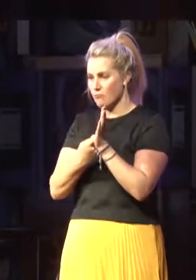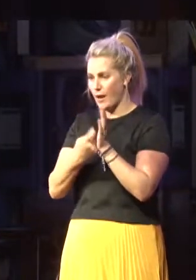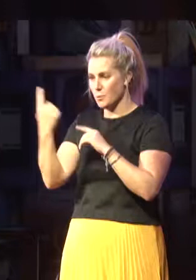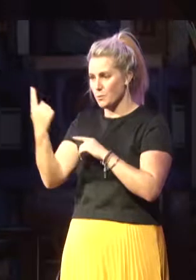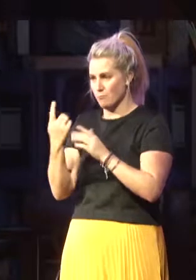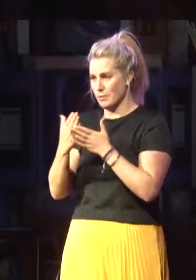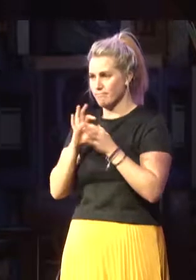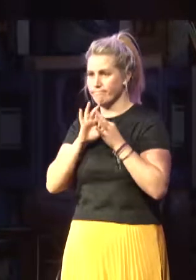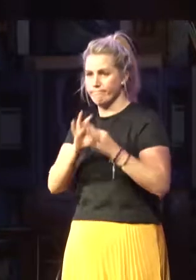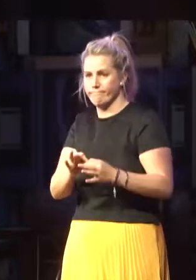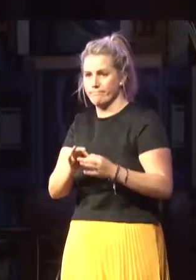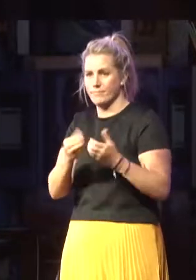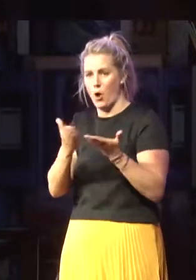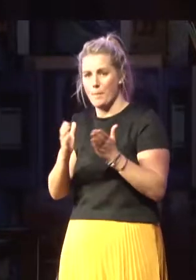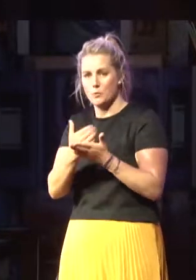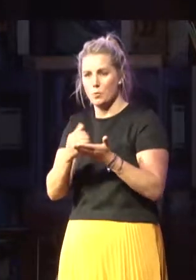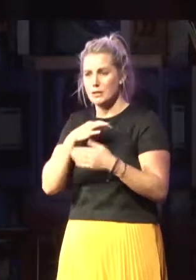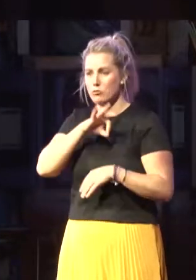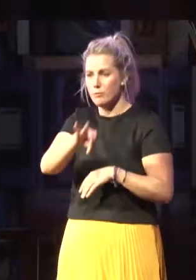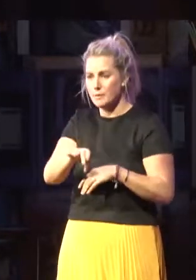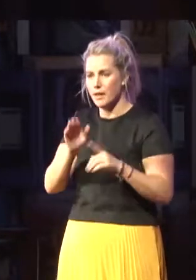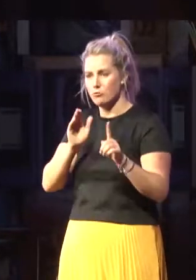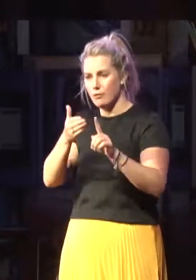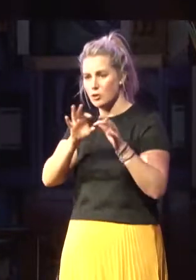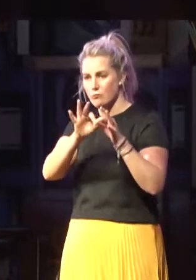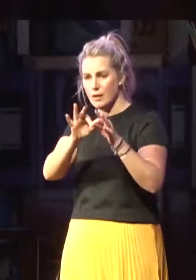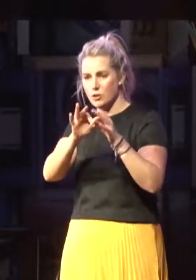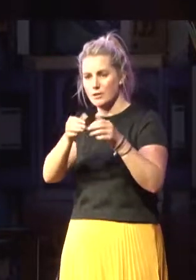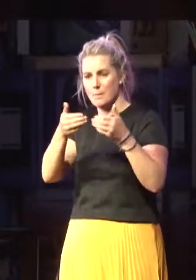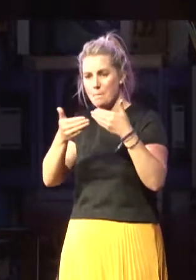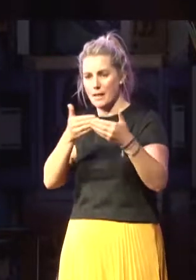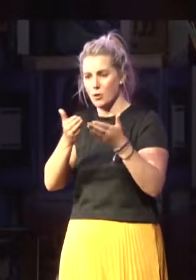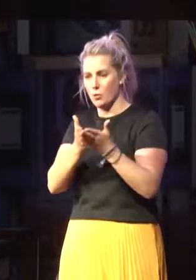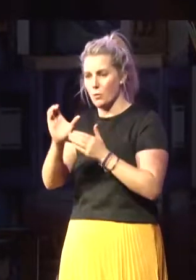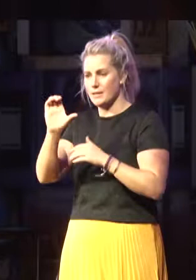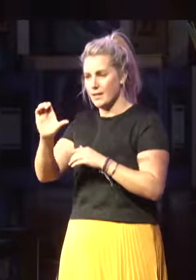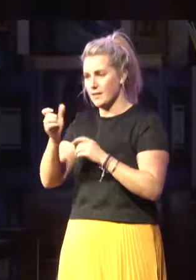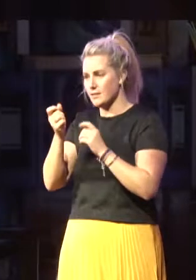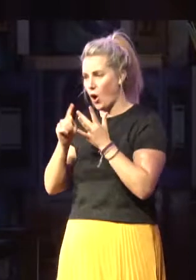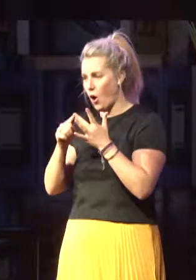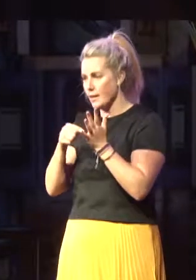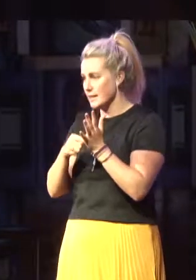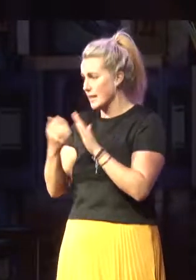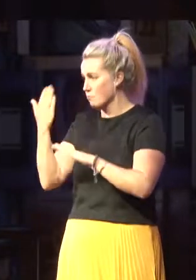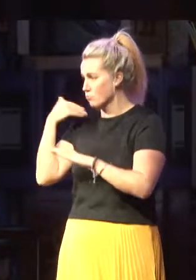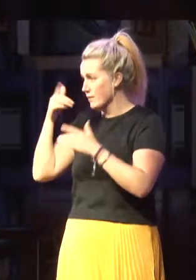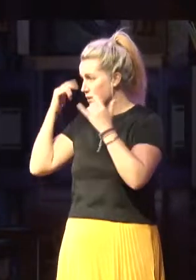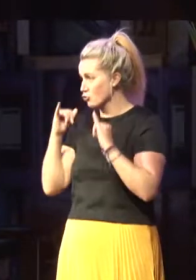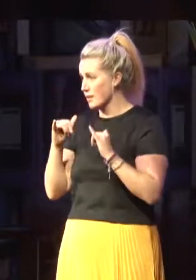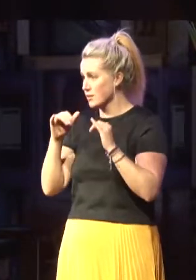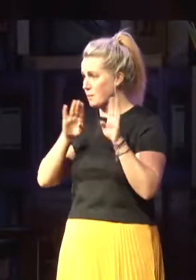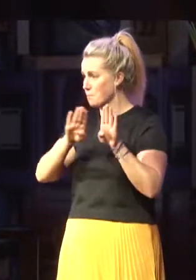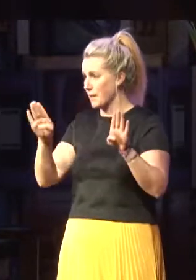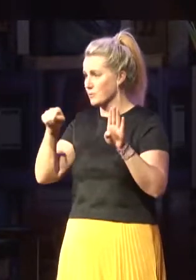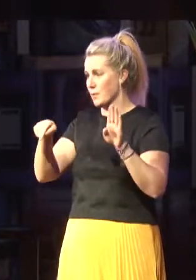open source contributor himself. He's Strategy and Relations Manager at Catalyst IT, and he's also a previous Judges Panel convener for